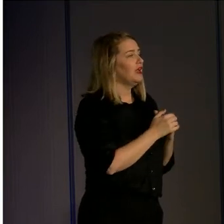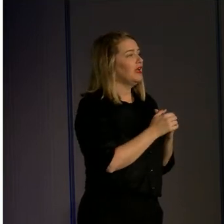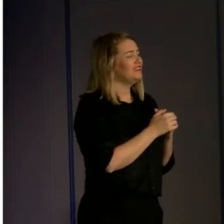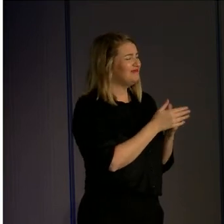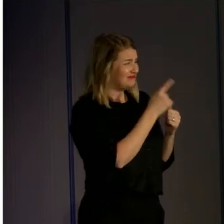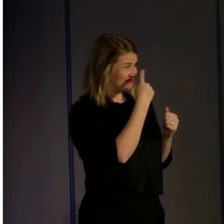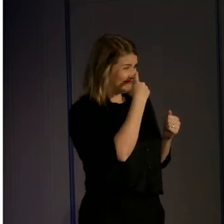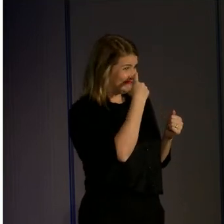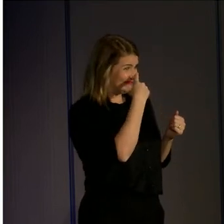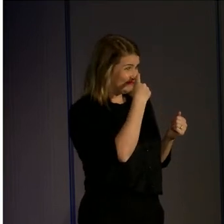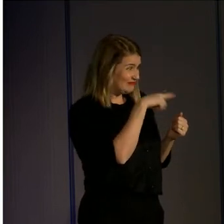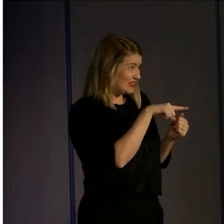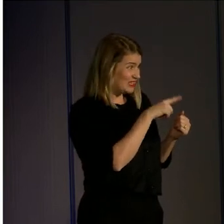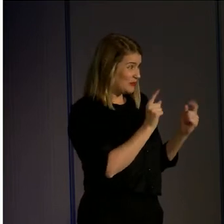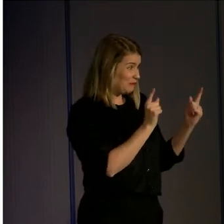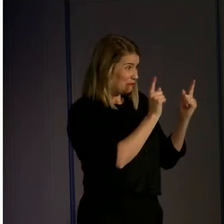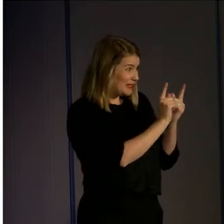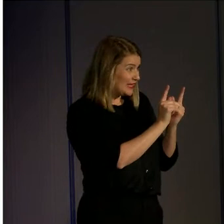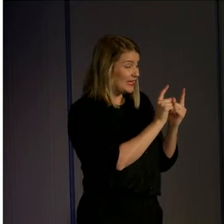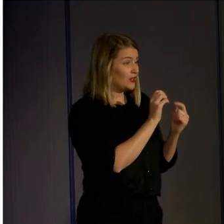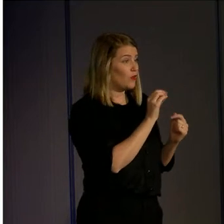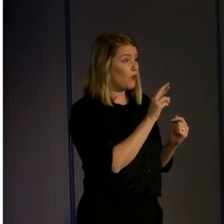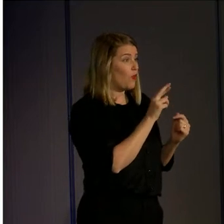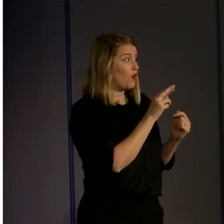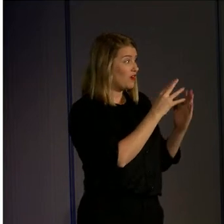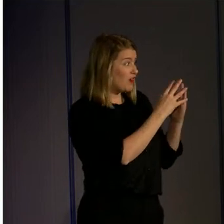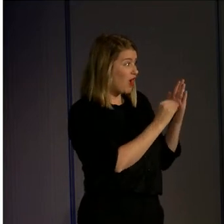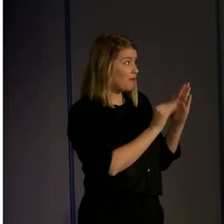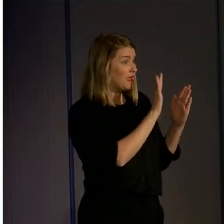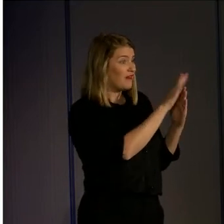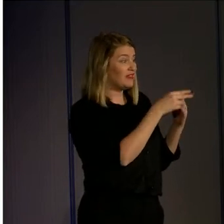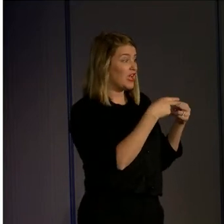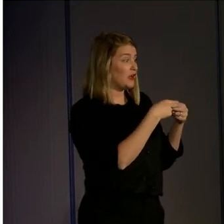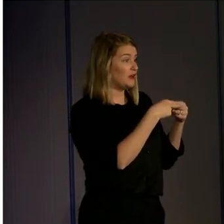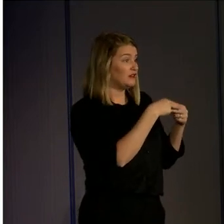and ask them either to meet or ask them for a copy of their slides.